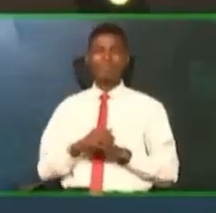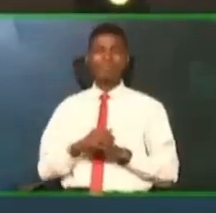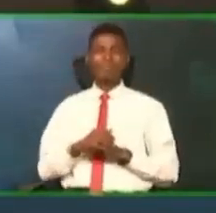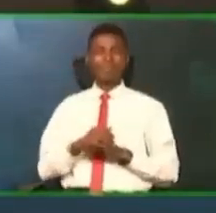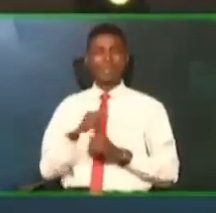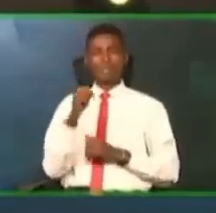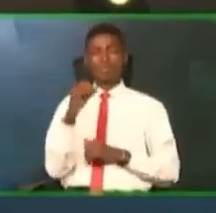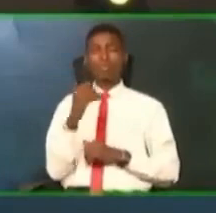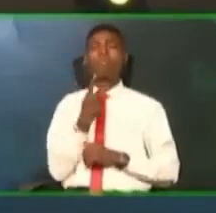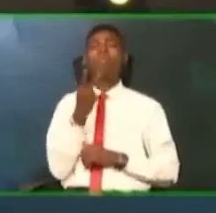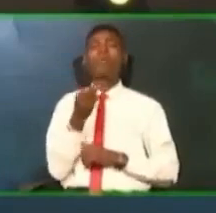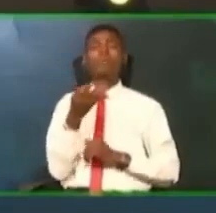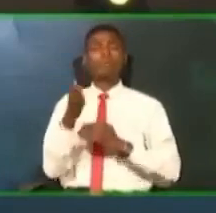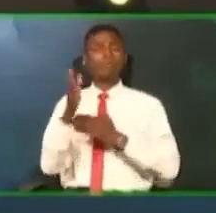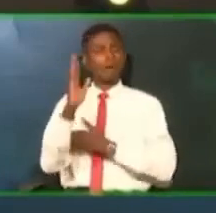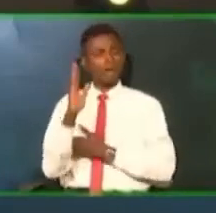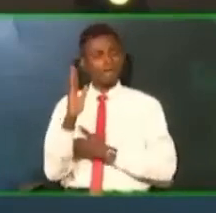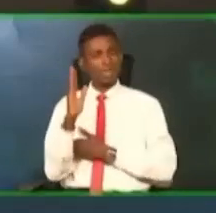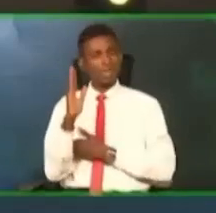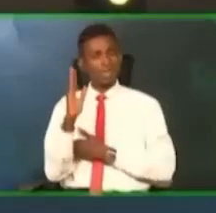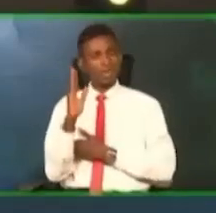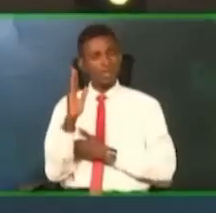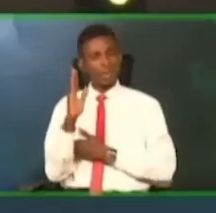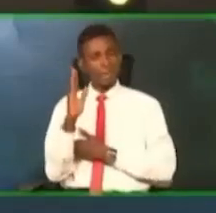So the voice of God